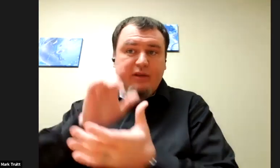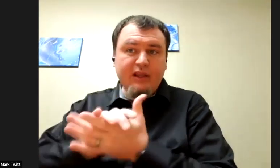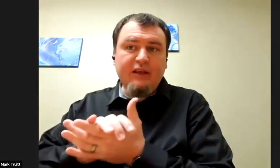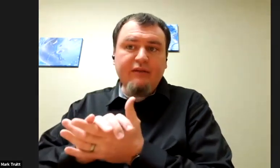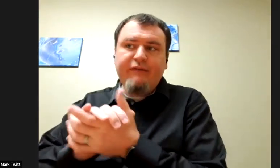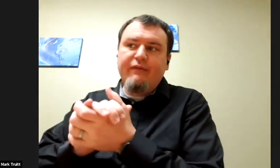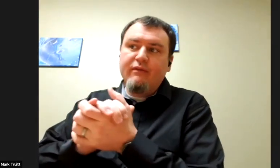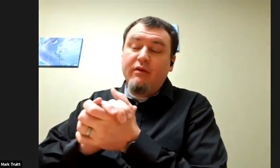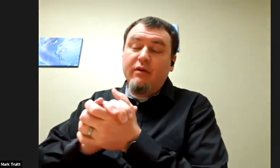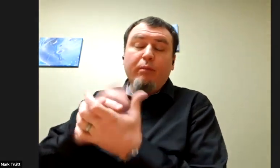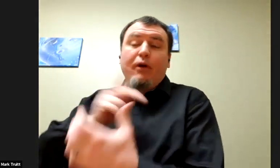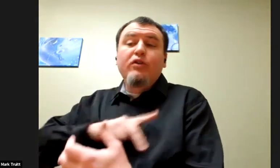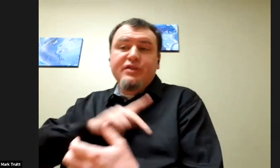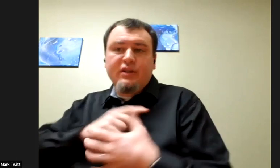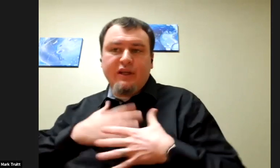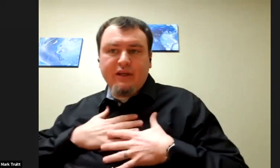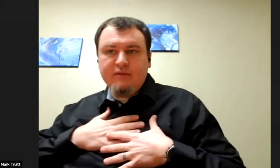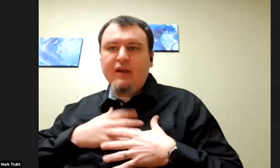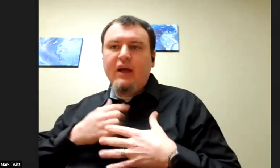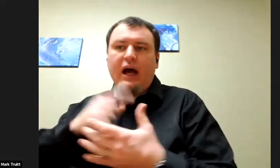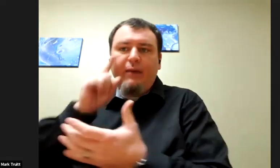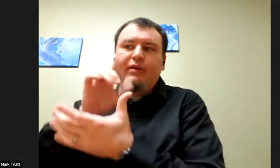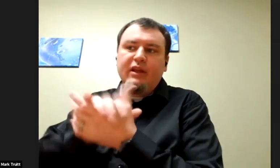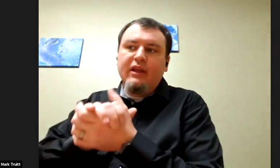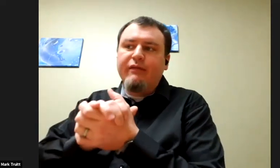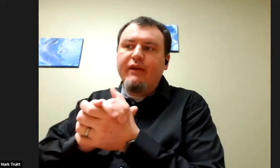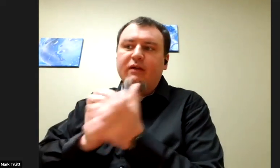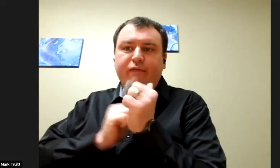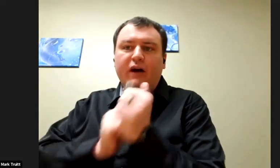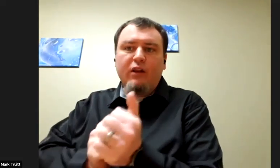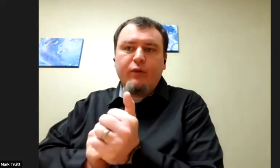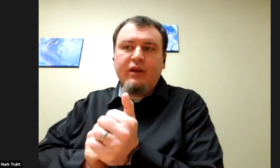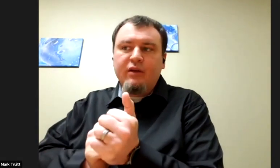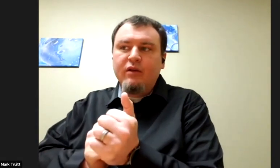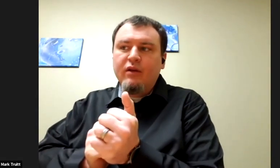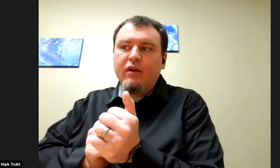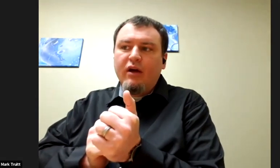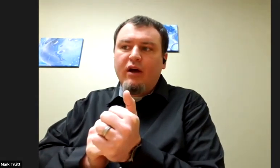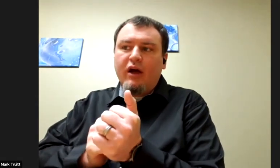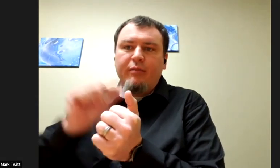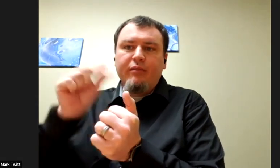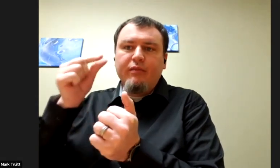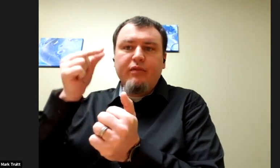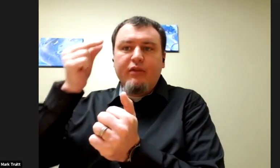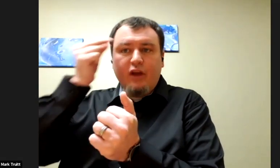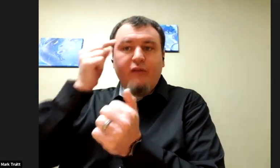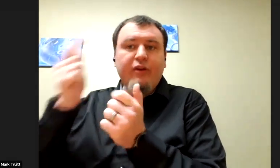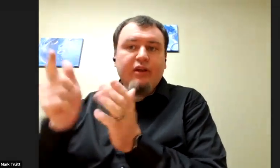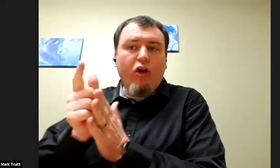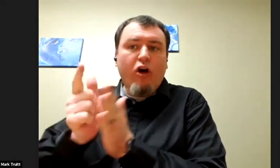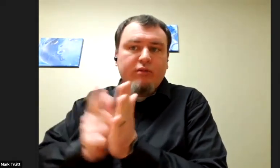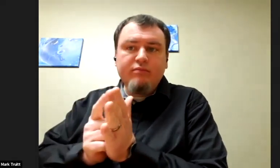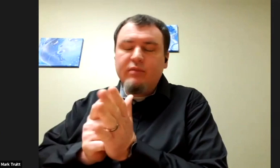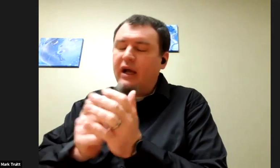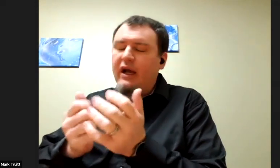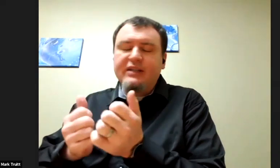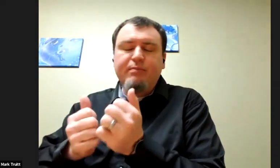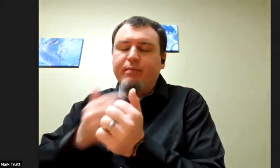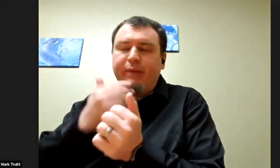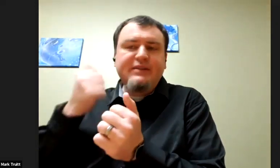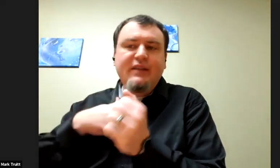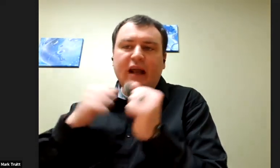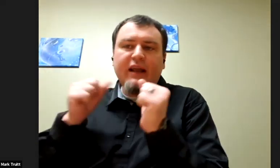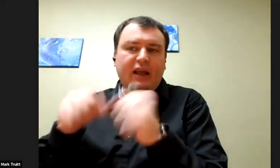because I believe, personally, I believe in following the governing law